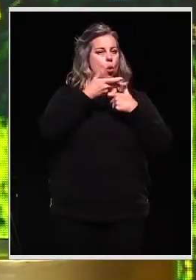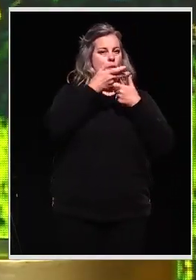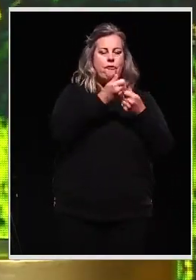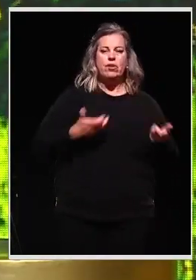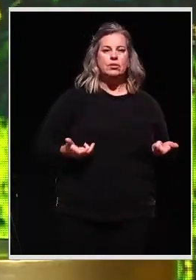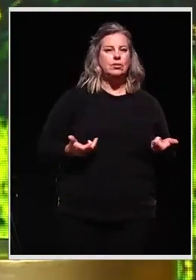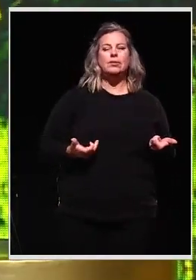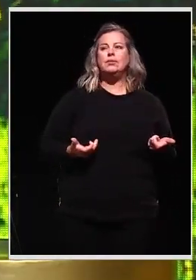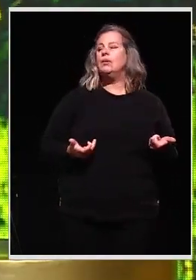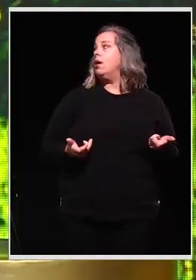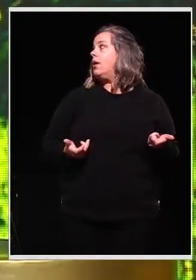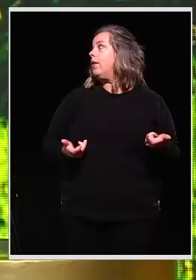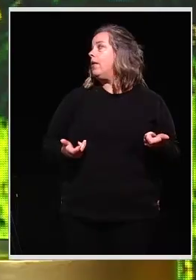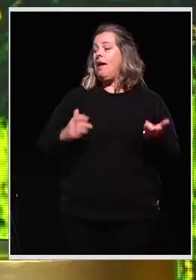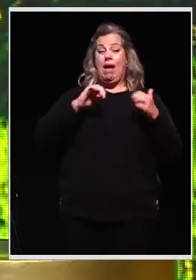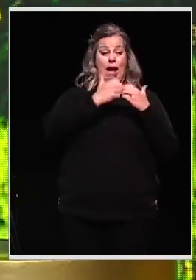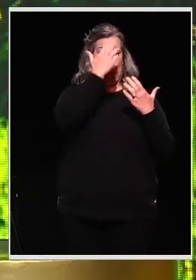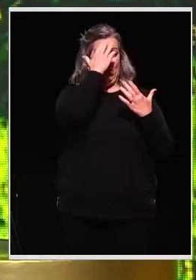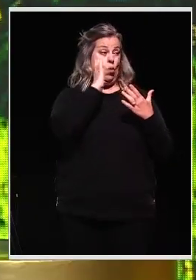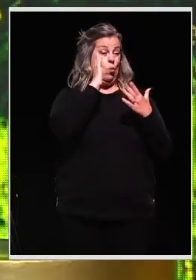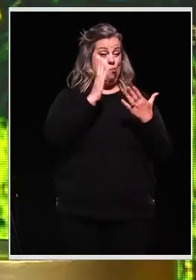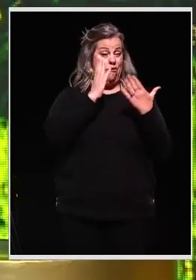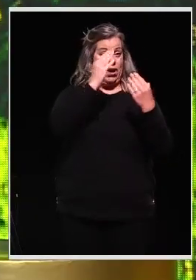it'll deliver the information you need